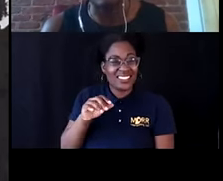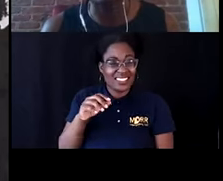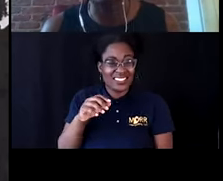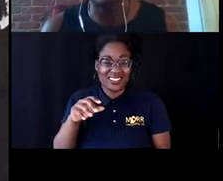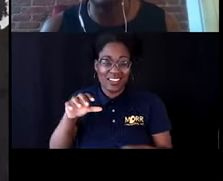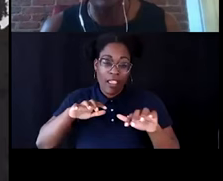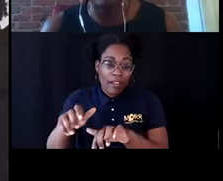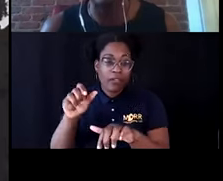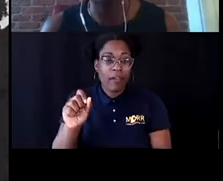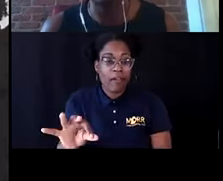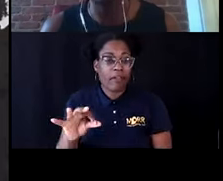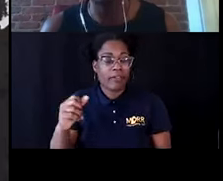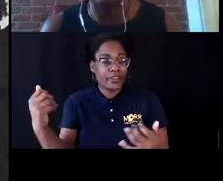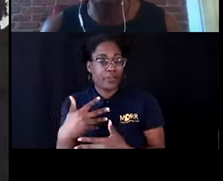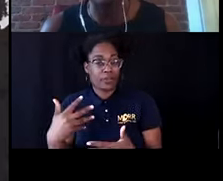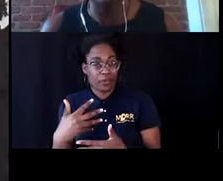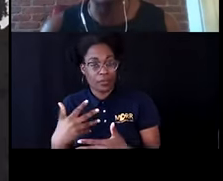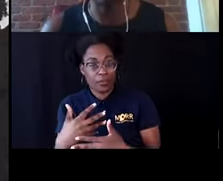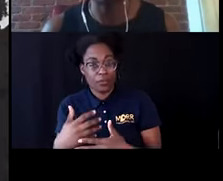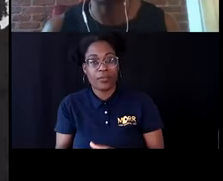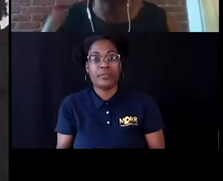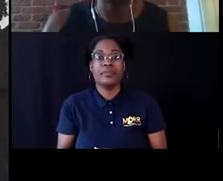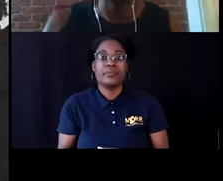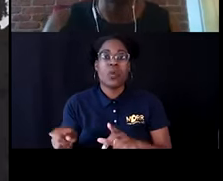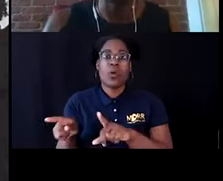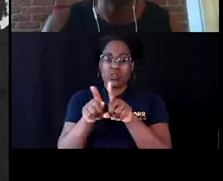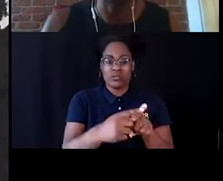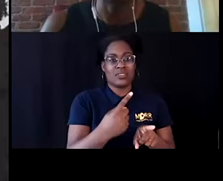that maintained the color line in the South during this time.